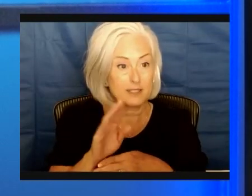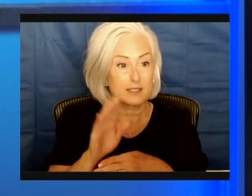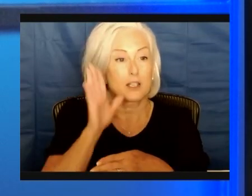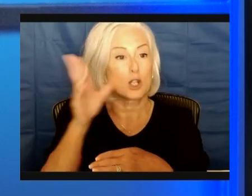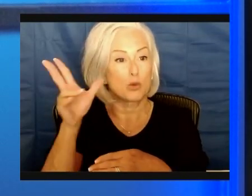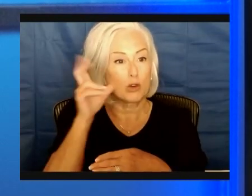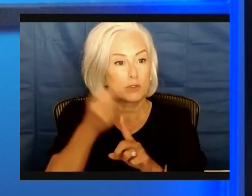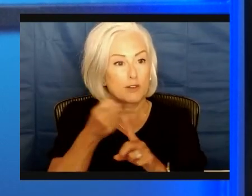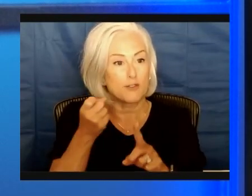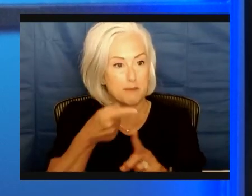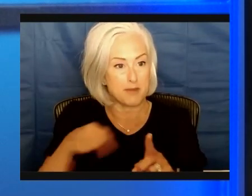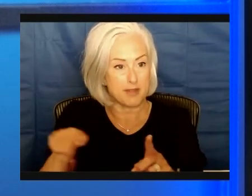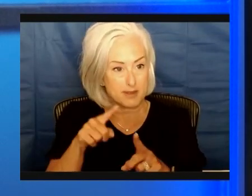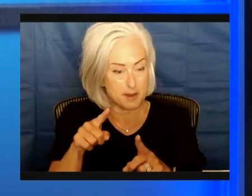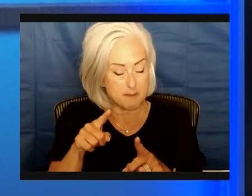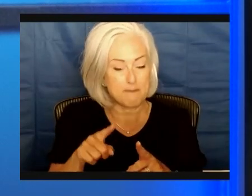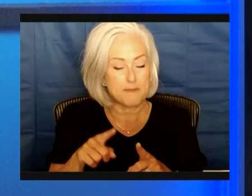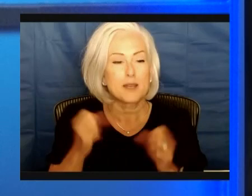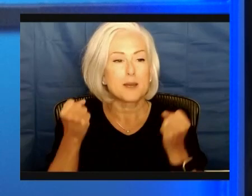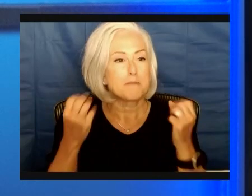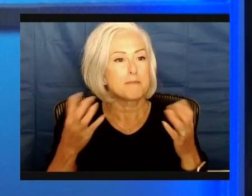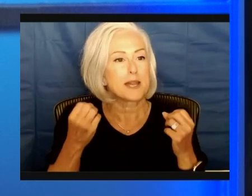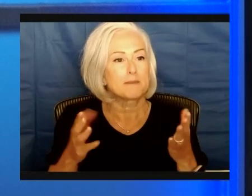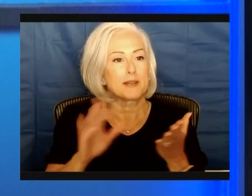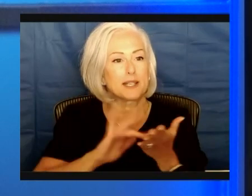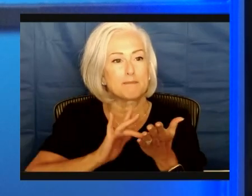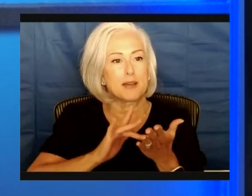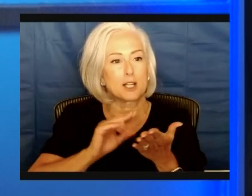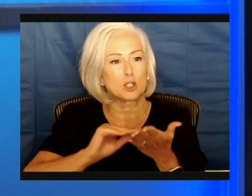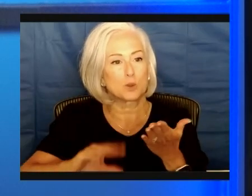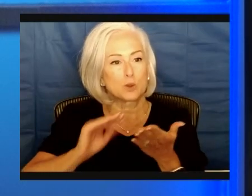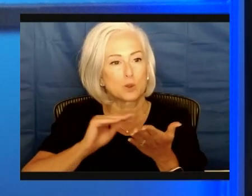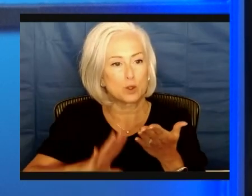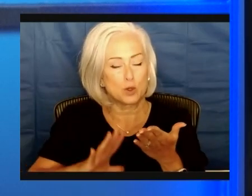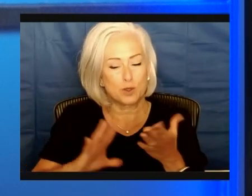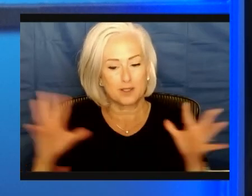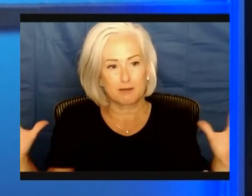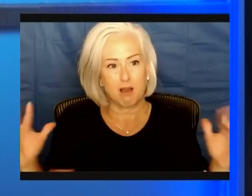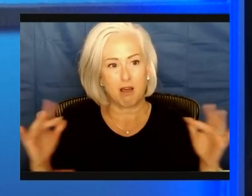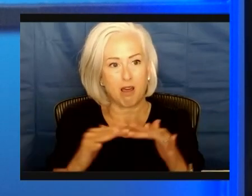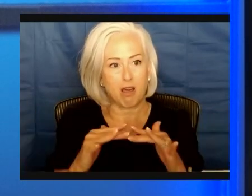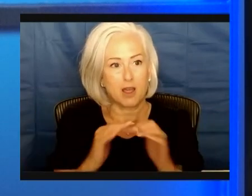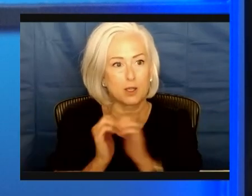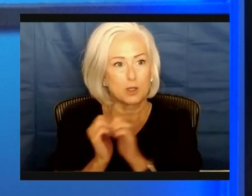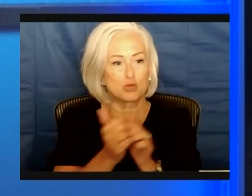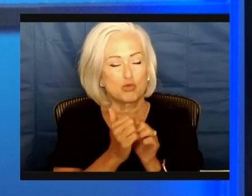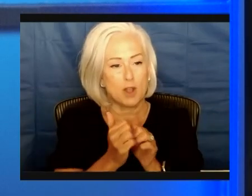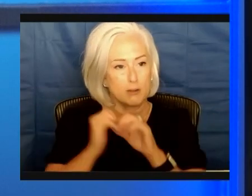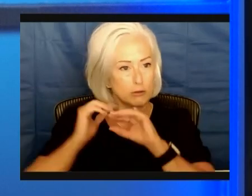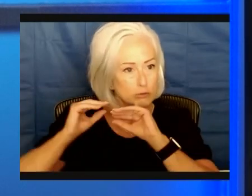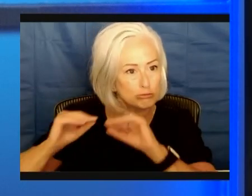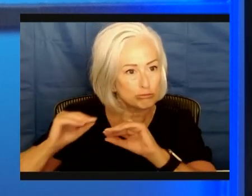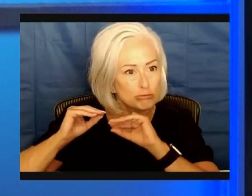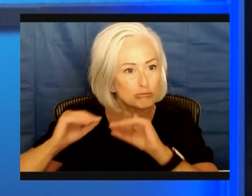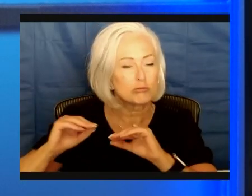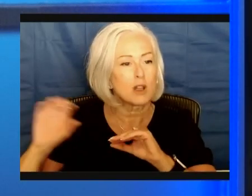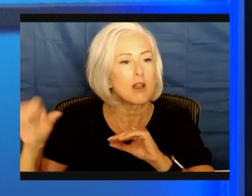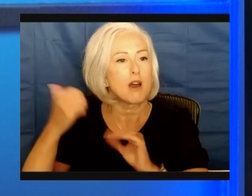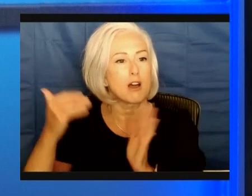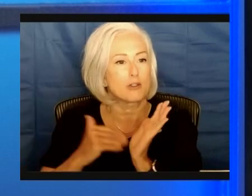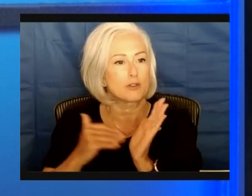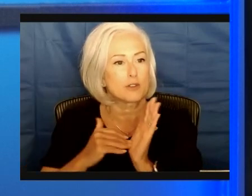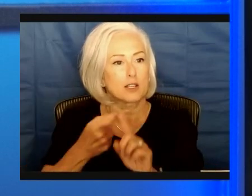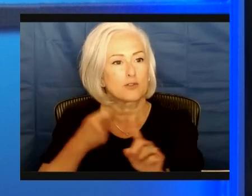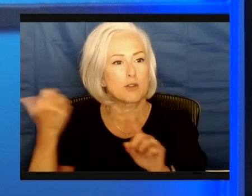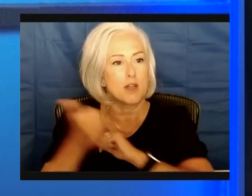of medical students, and they're all coming together to help to train physicians from other countries, do research,